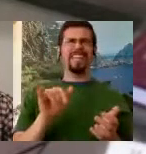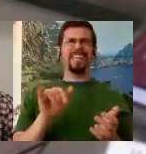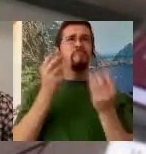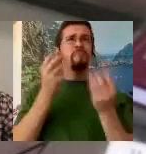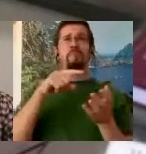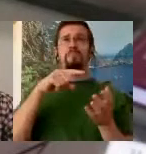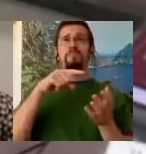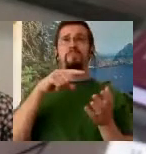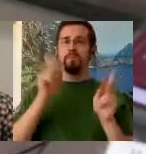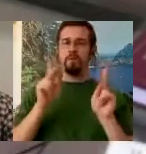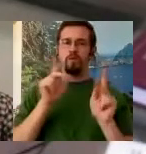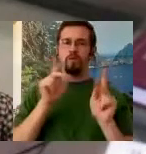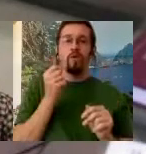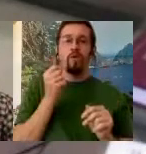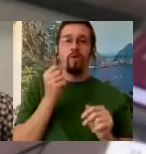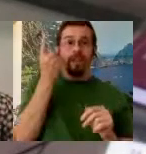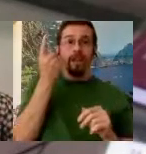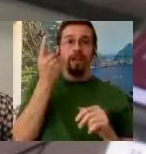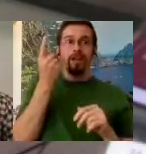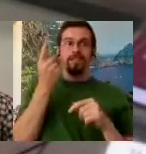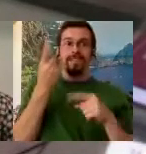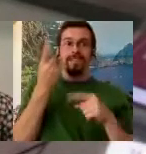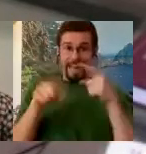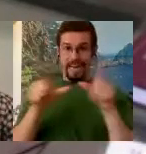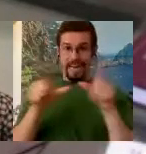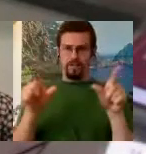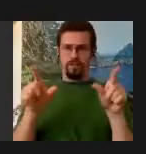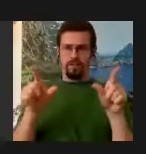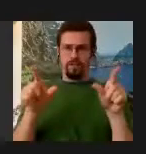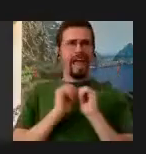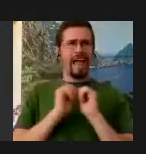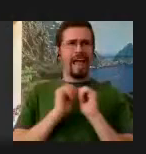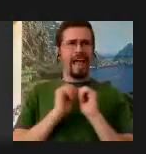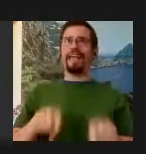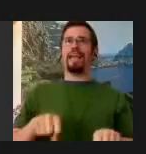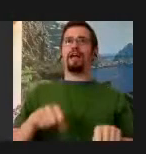sign language well enough to realize how valuable reading it is.